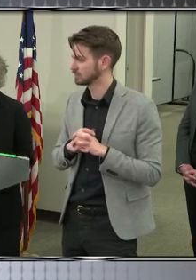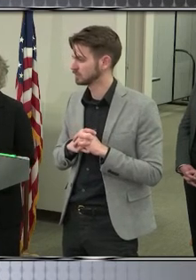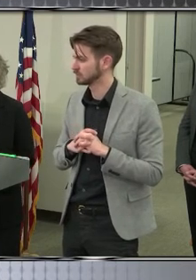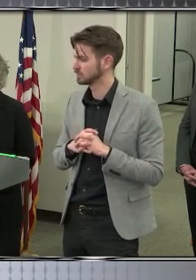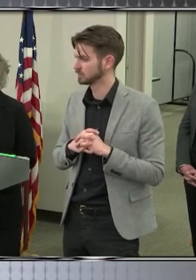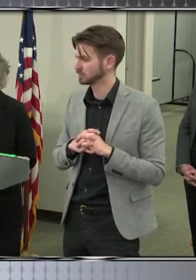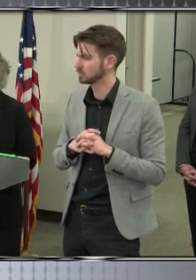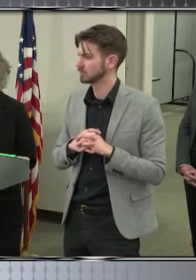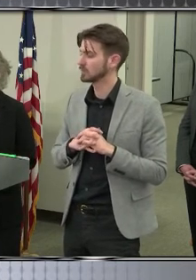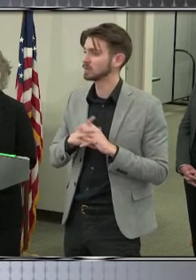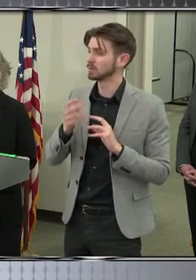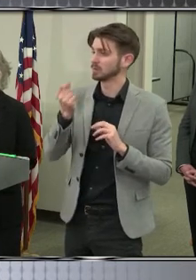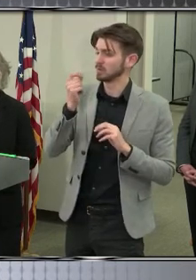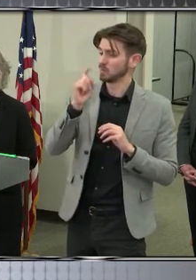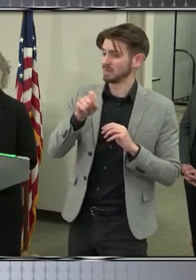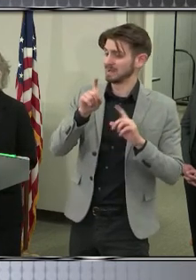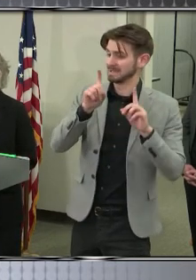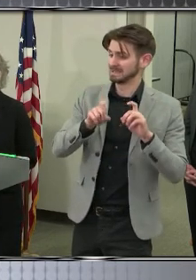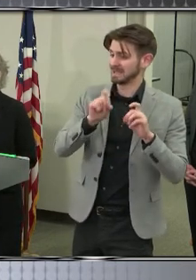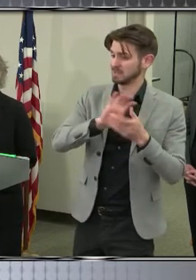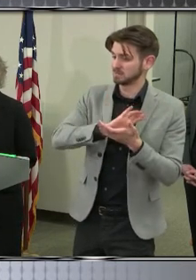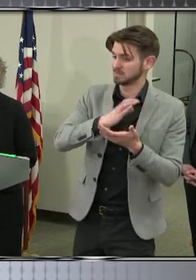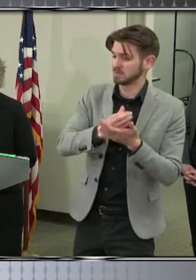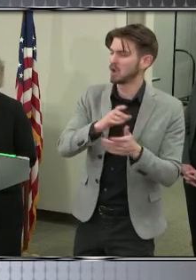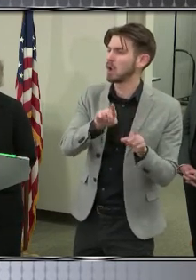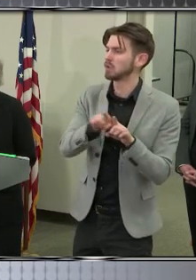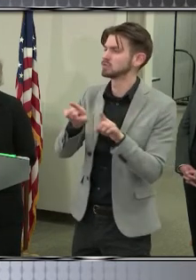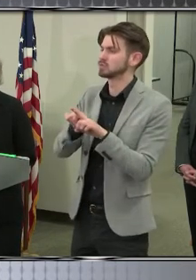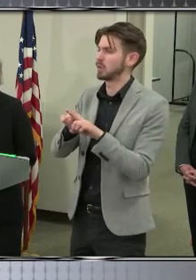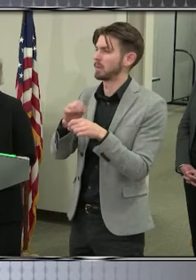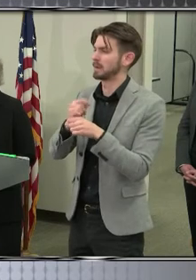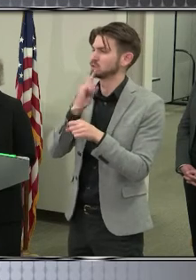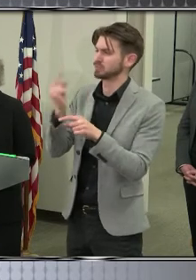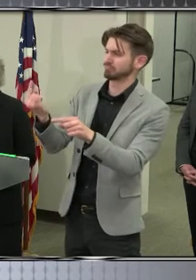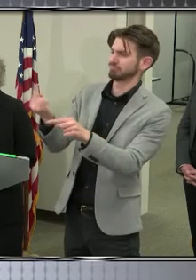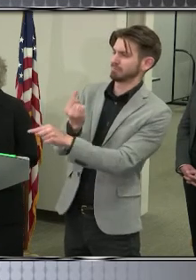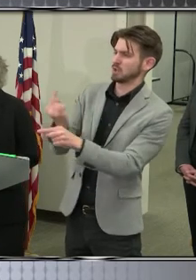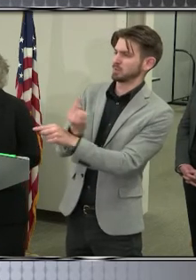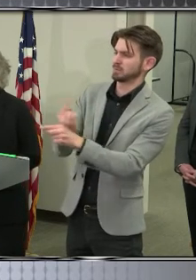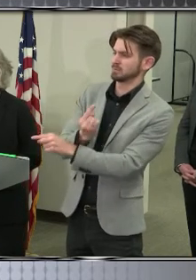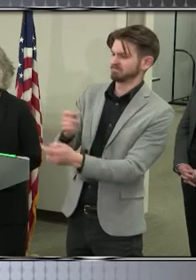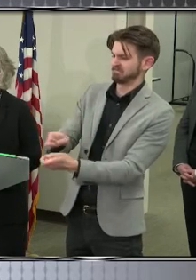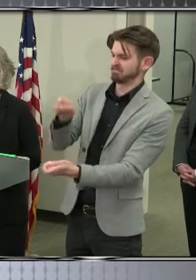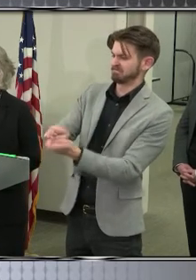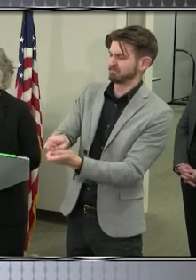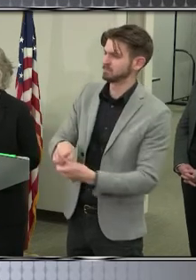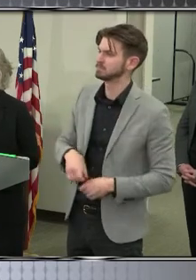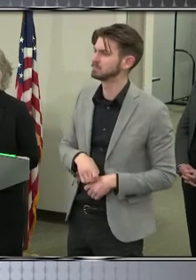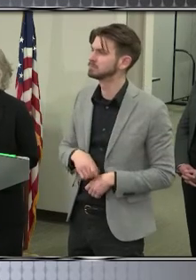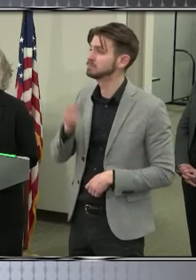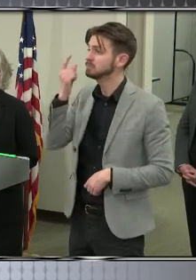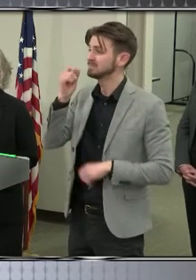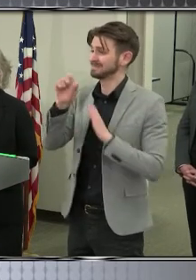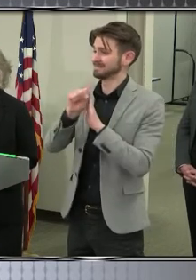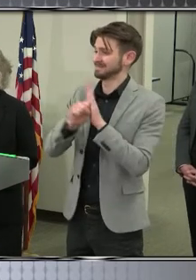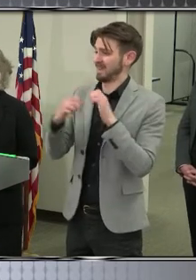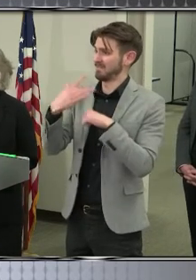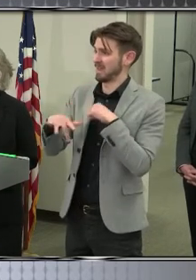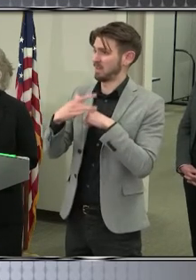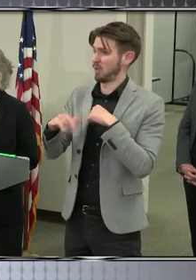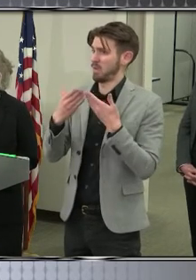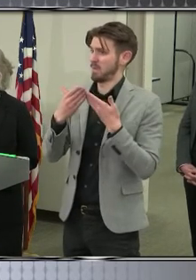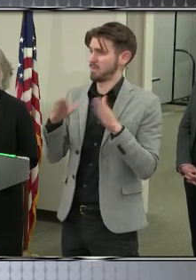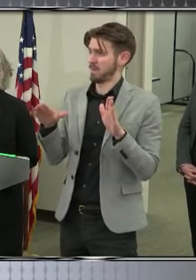to be validation of the lab so that we know that we're getting an accurate test. At this point, the test is available at our state public